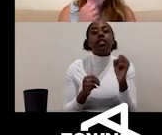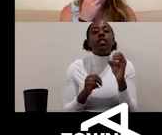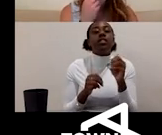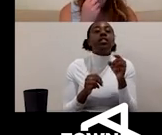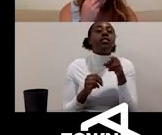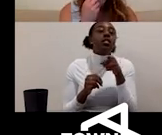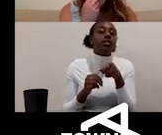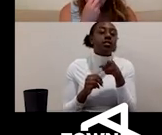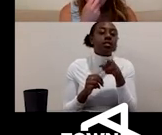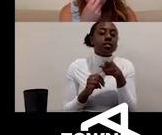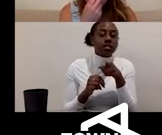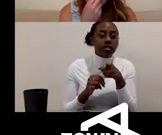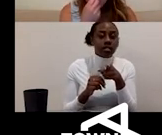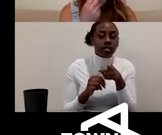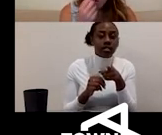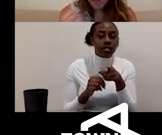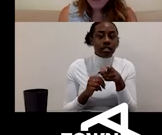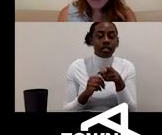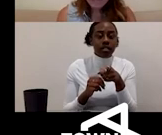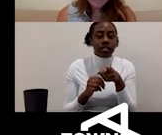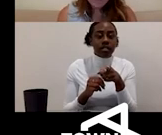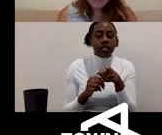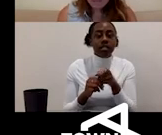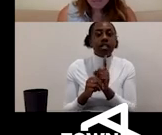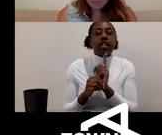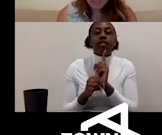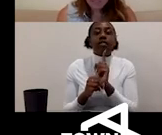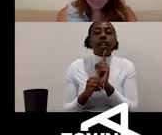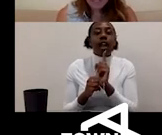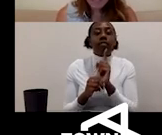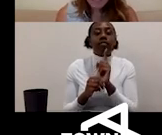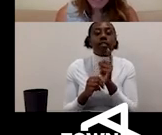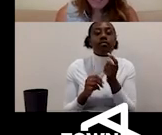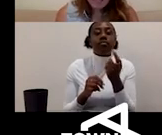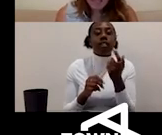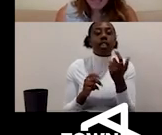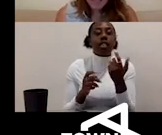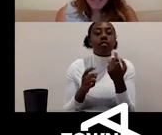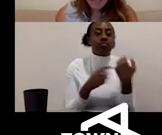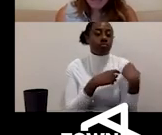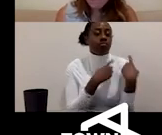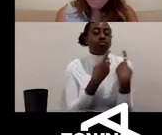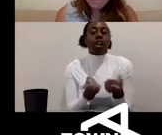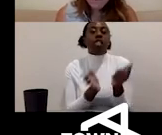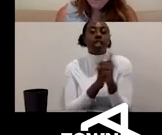these are the weakened protections that have largely been the law of the land since Patriot.